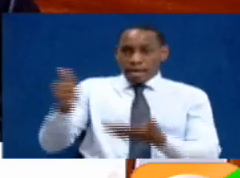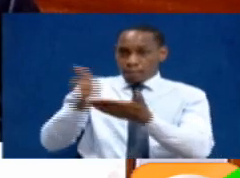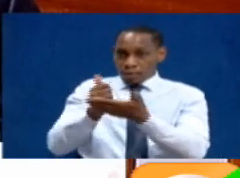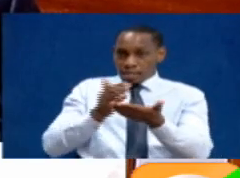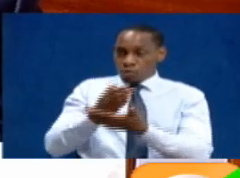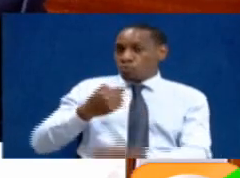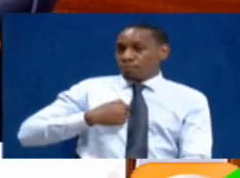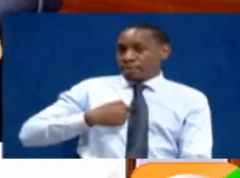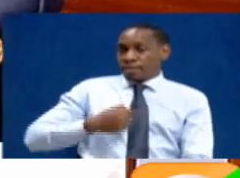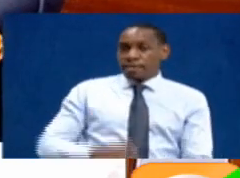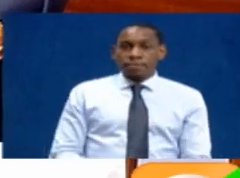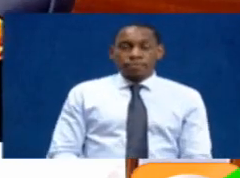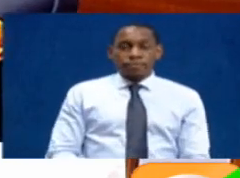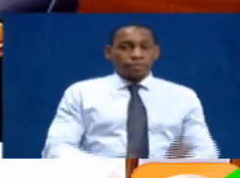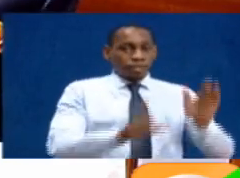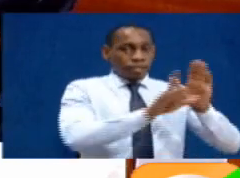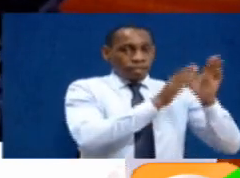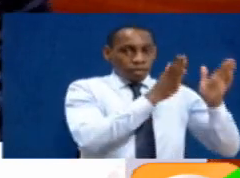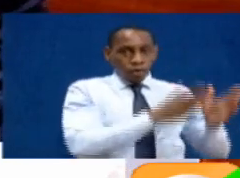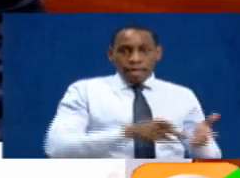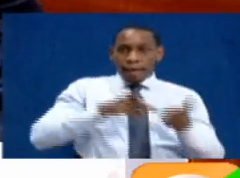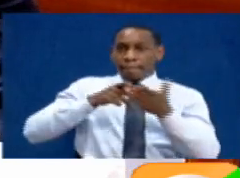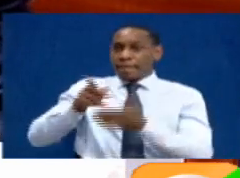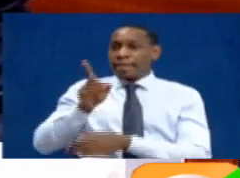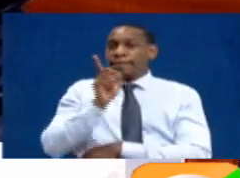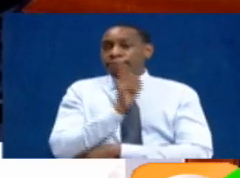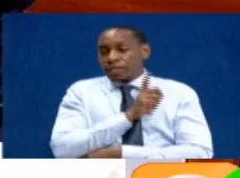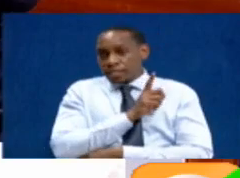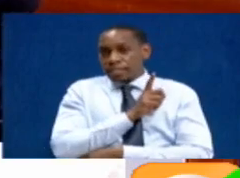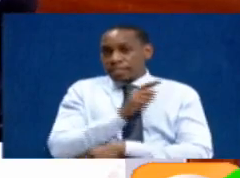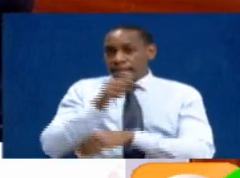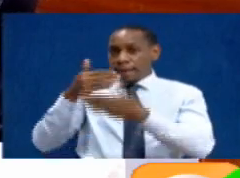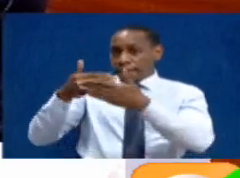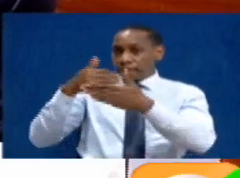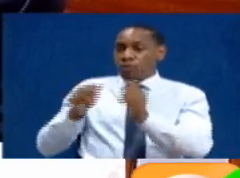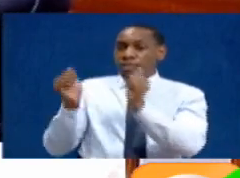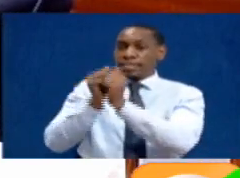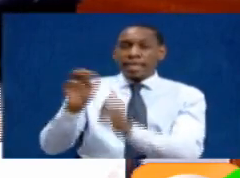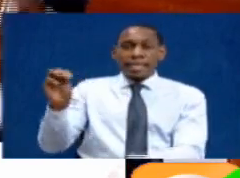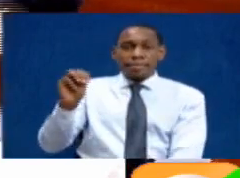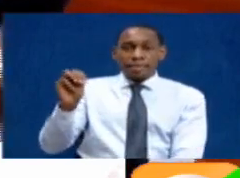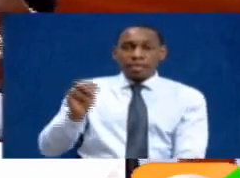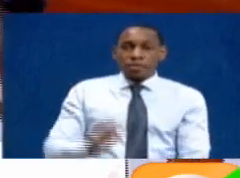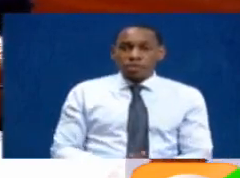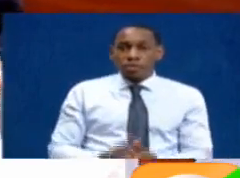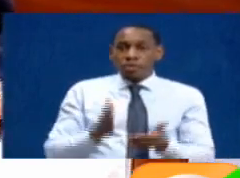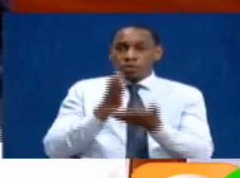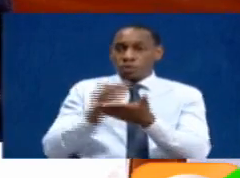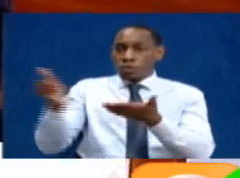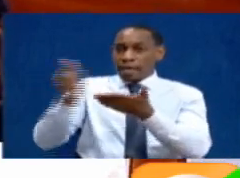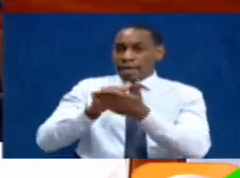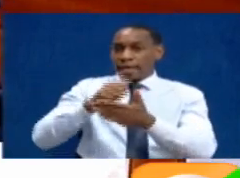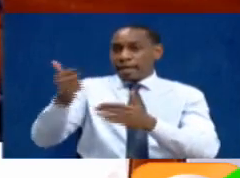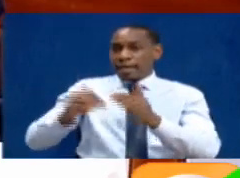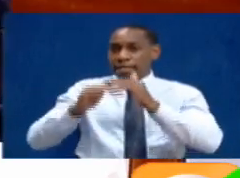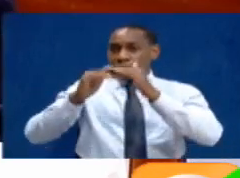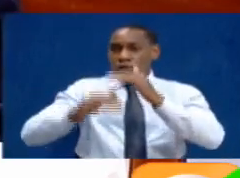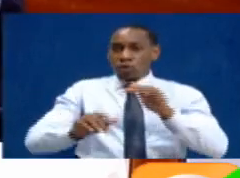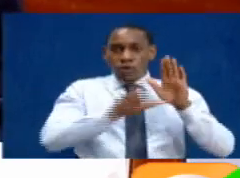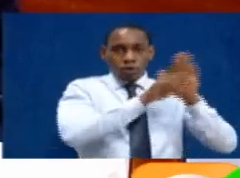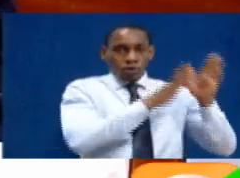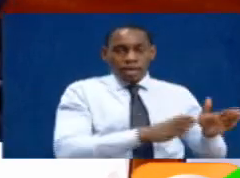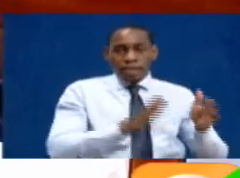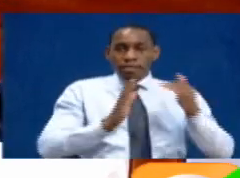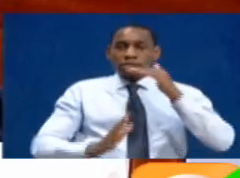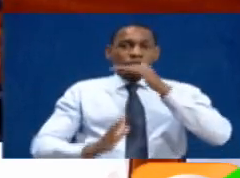He was paid in advance 10 million. I hired a junior lawyer because my senior